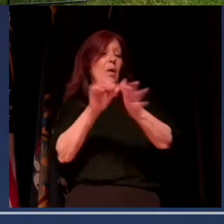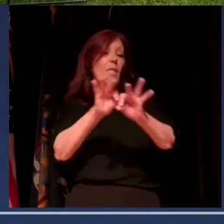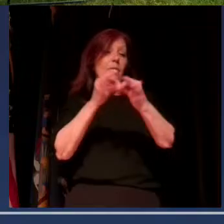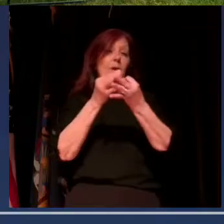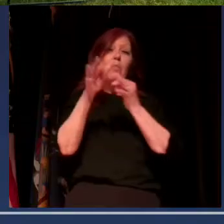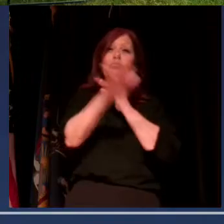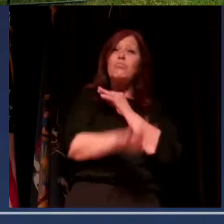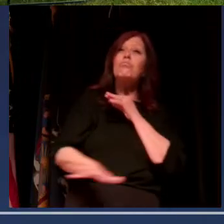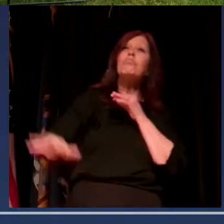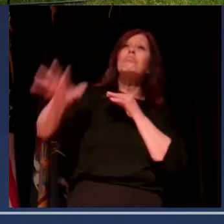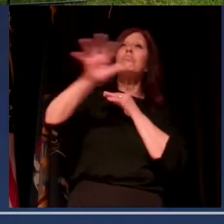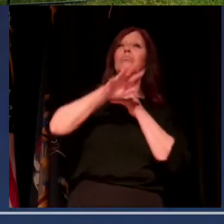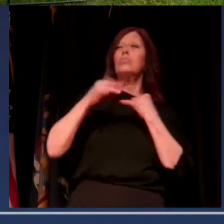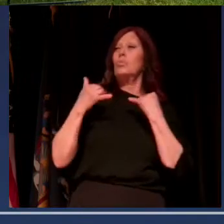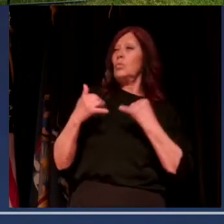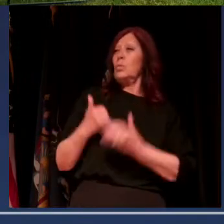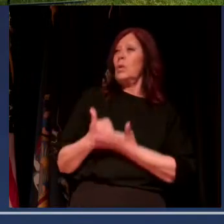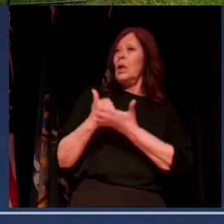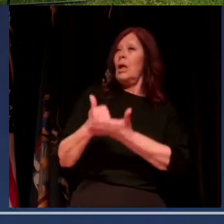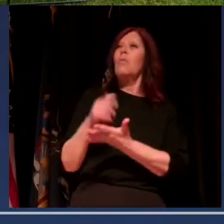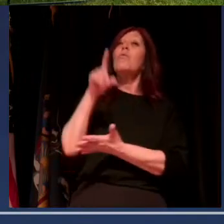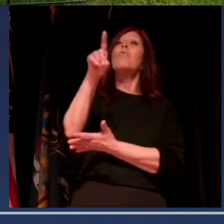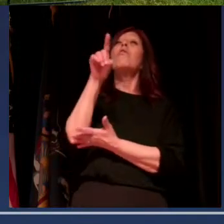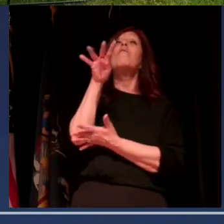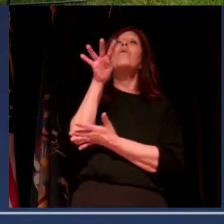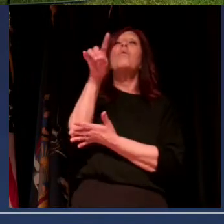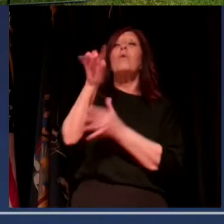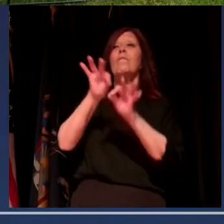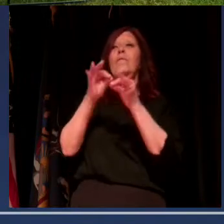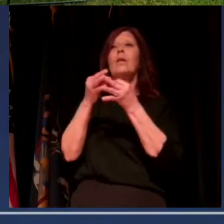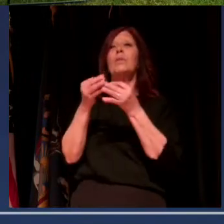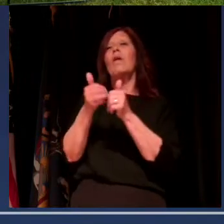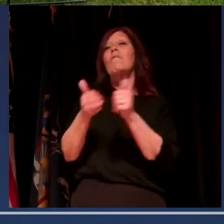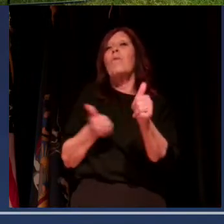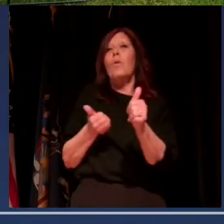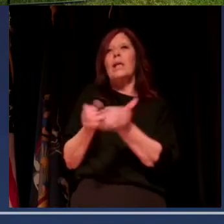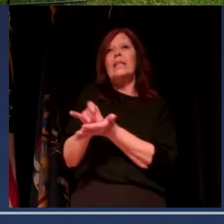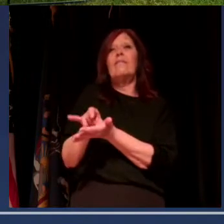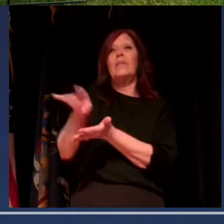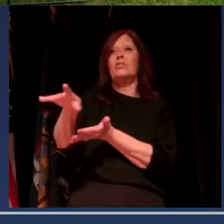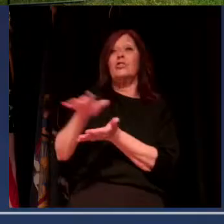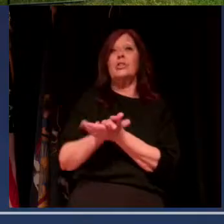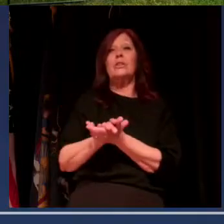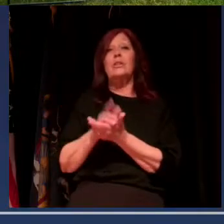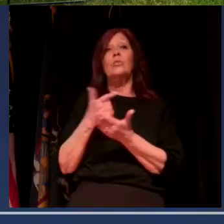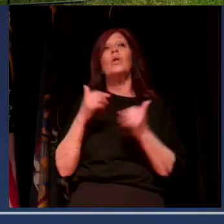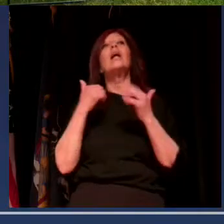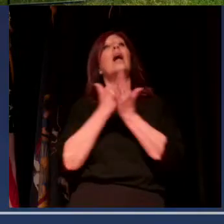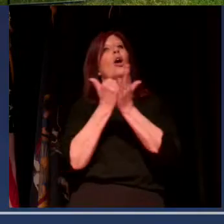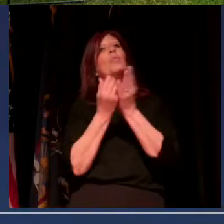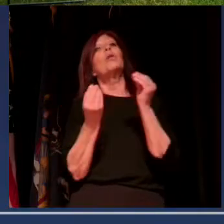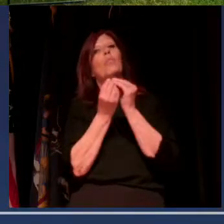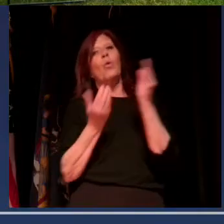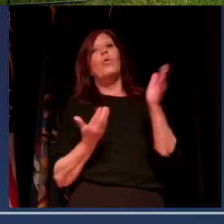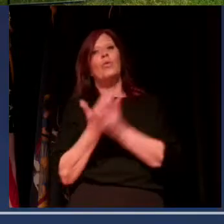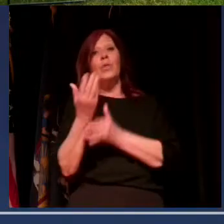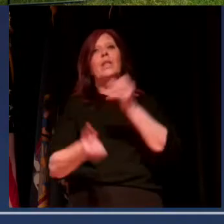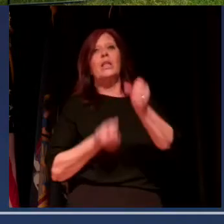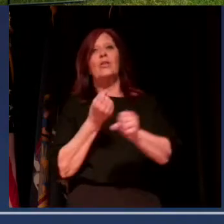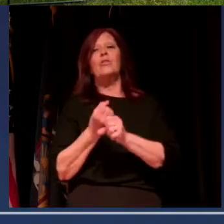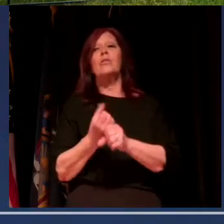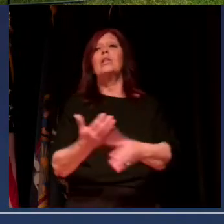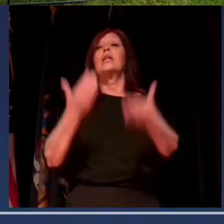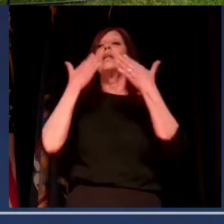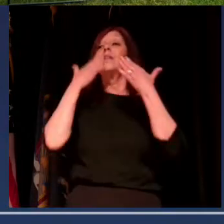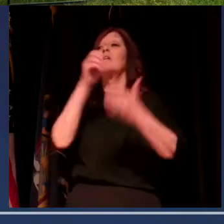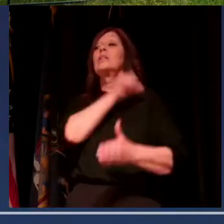community, and we currently have helped 141 families avoid eviction, and we'll be helping more families throughout the year. Thank you to Senator